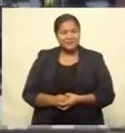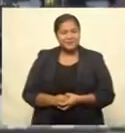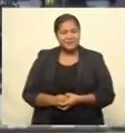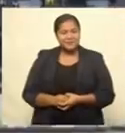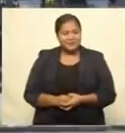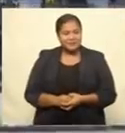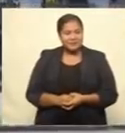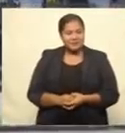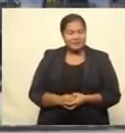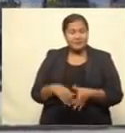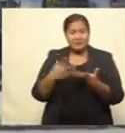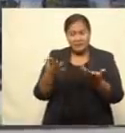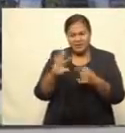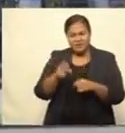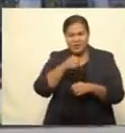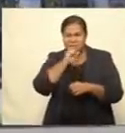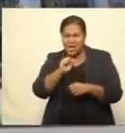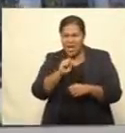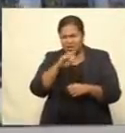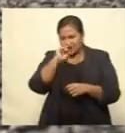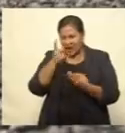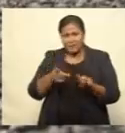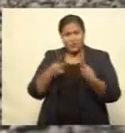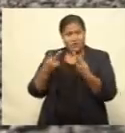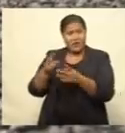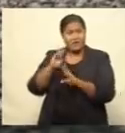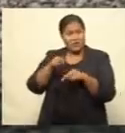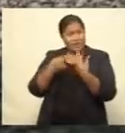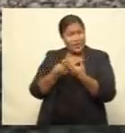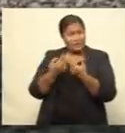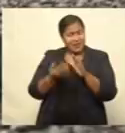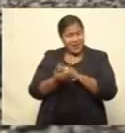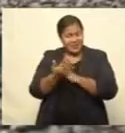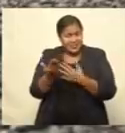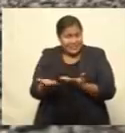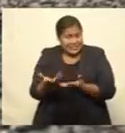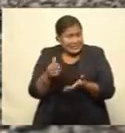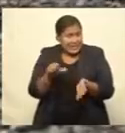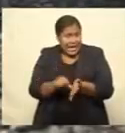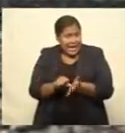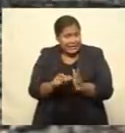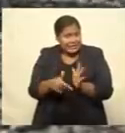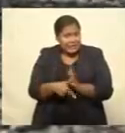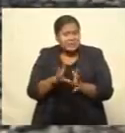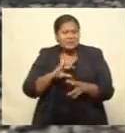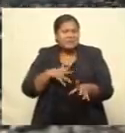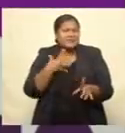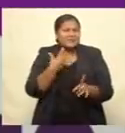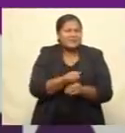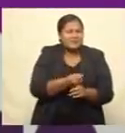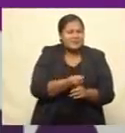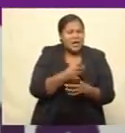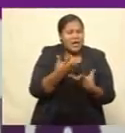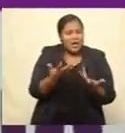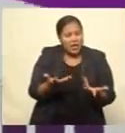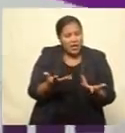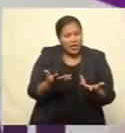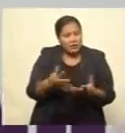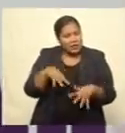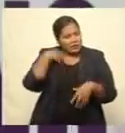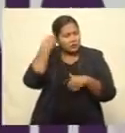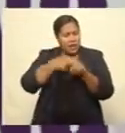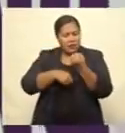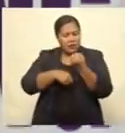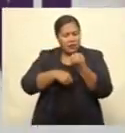The inability of men to provide for their families under these circumstances affects their sense of masculinity and can